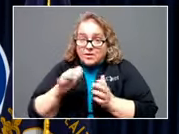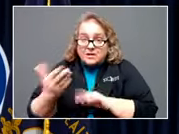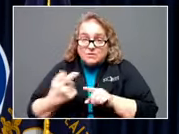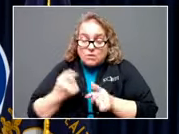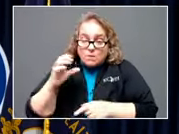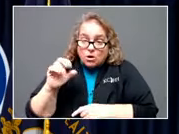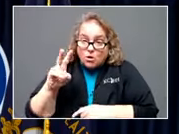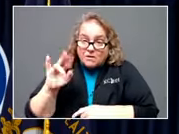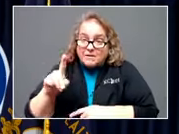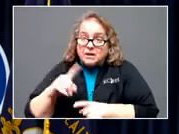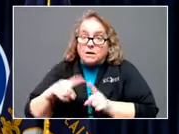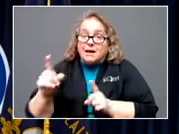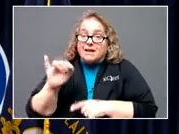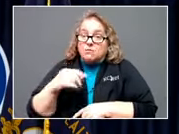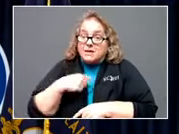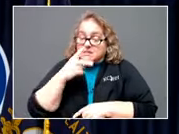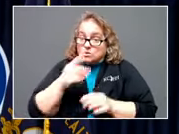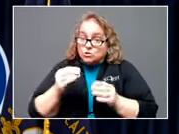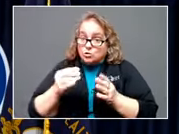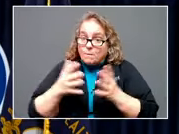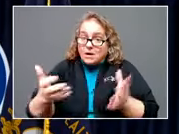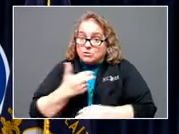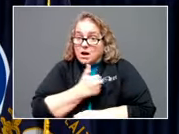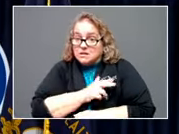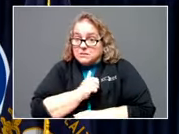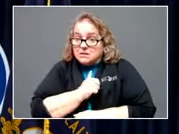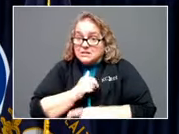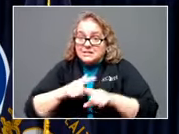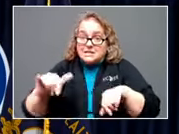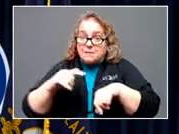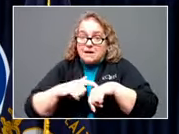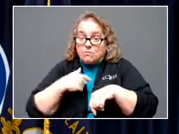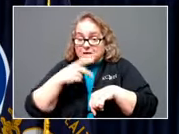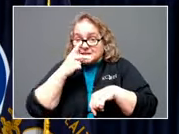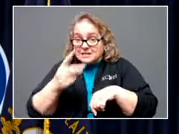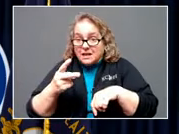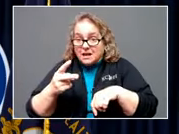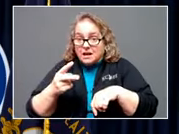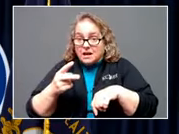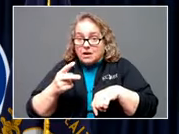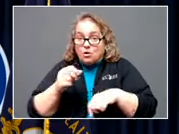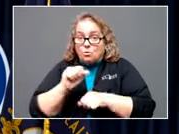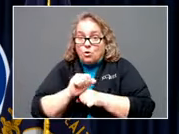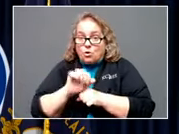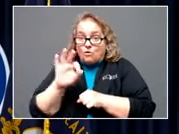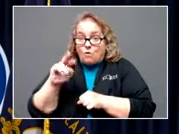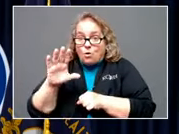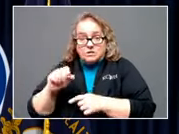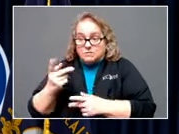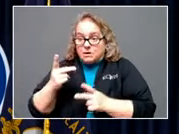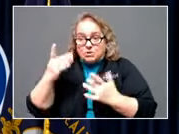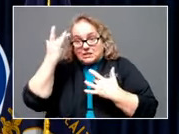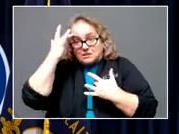if we see too much hospitalization, at the same time we're seeing the workforce decrease because healthcare workers are getting